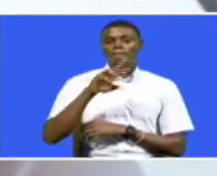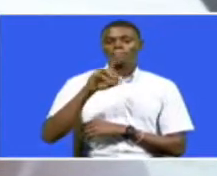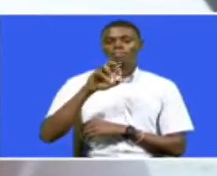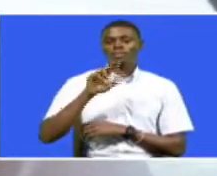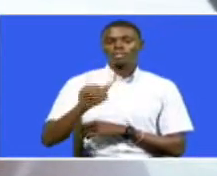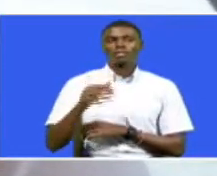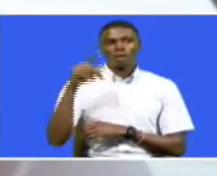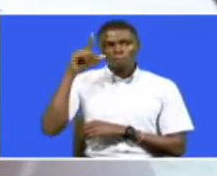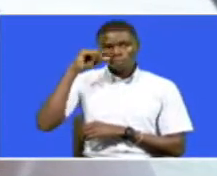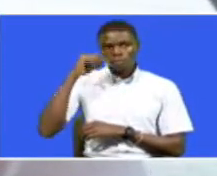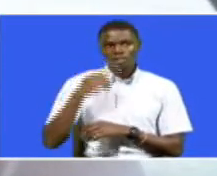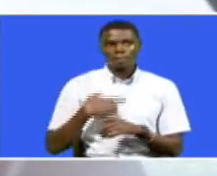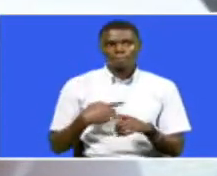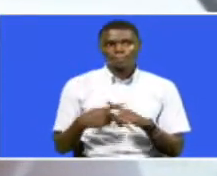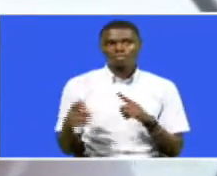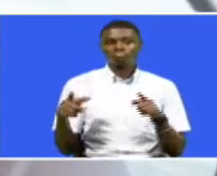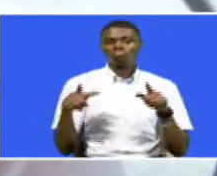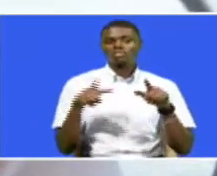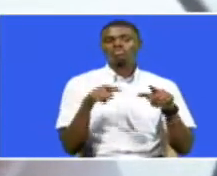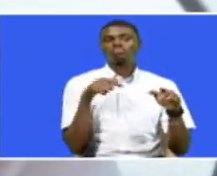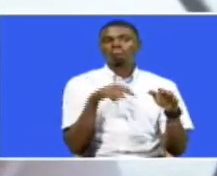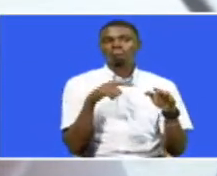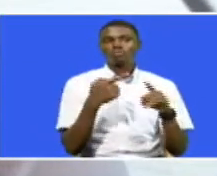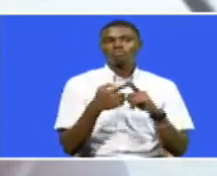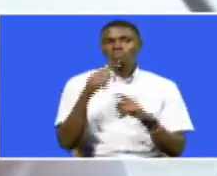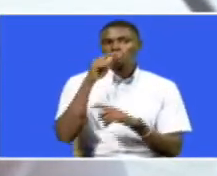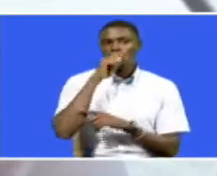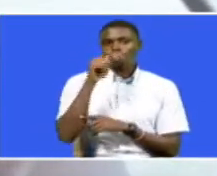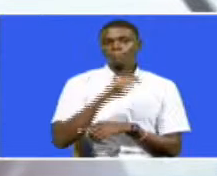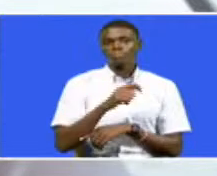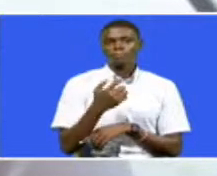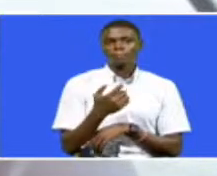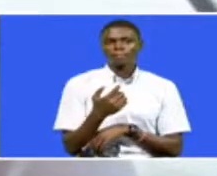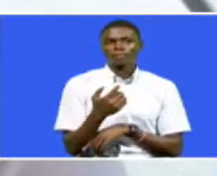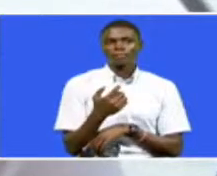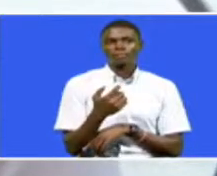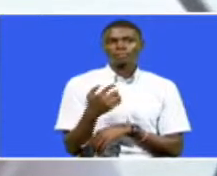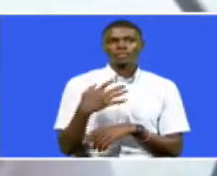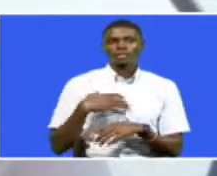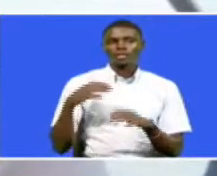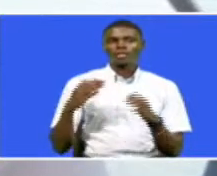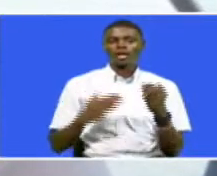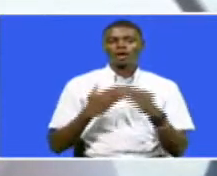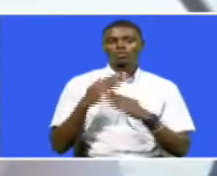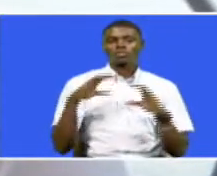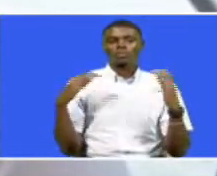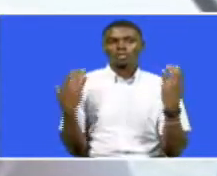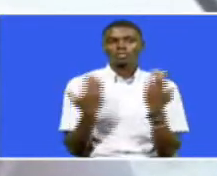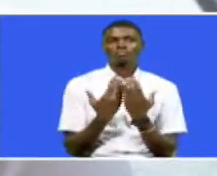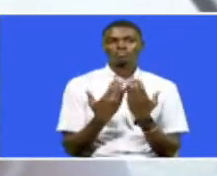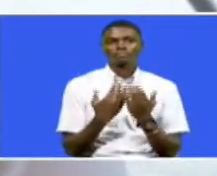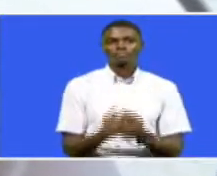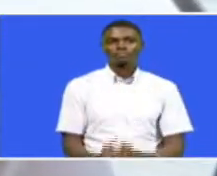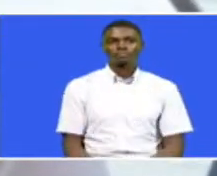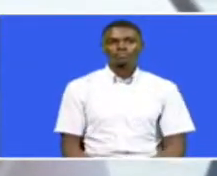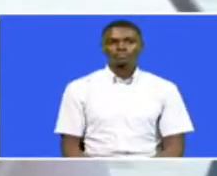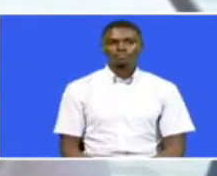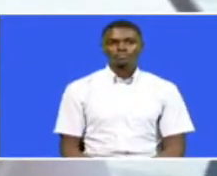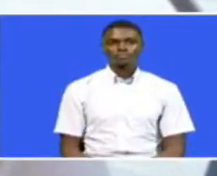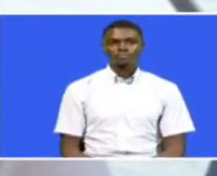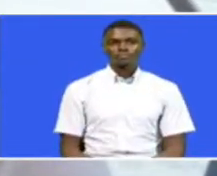of us have their certification from Tanzania and across the world. Yeah. So it